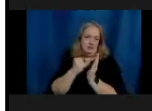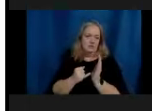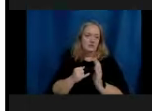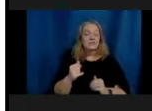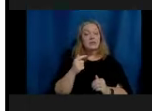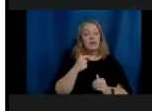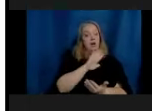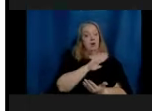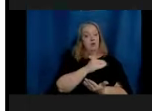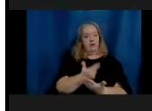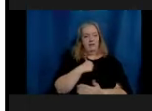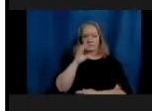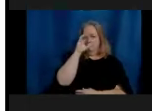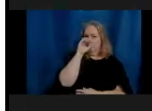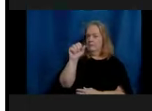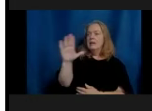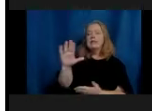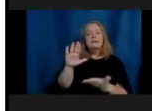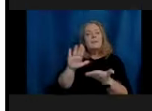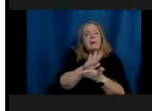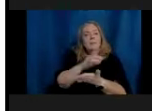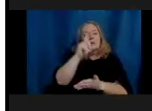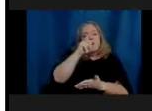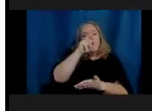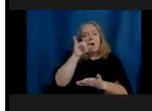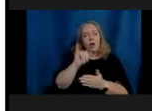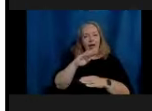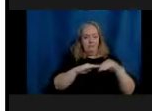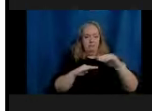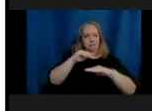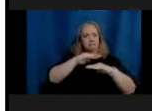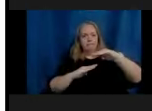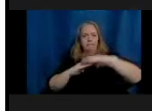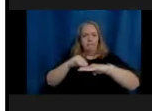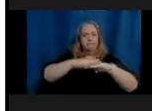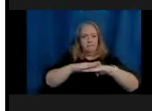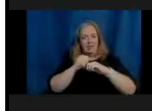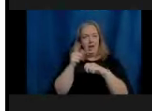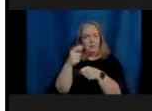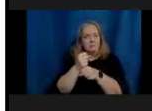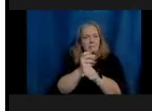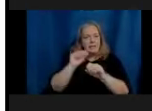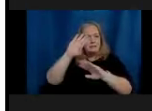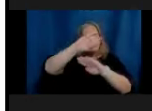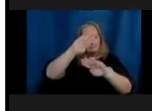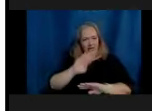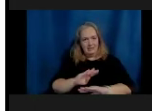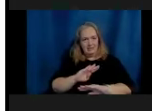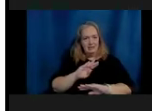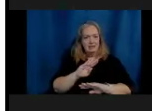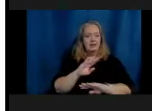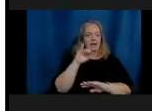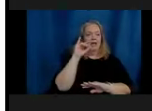his paper doll constructions and the way he would arrange them in spaces and then draw this